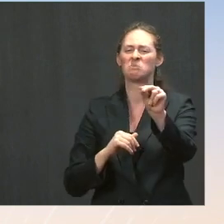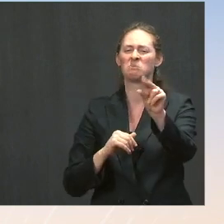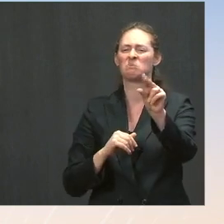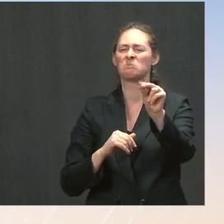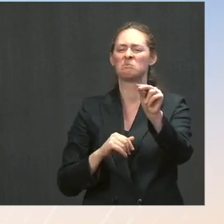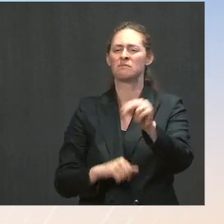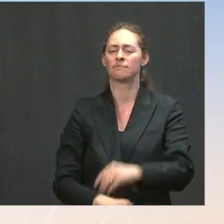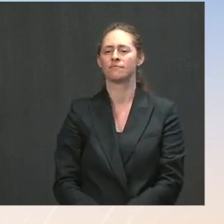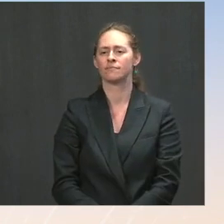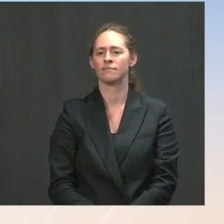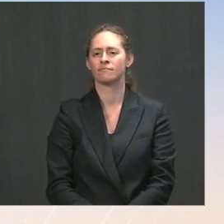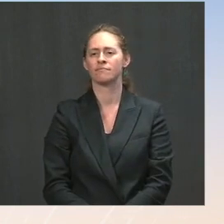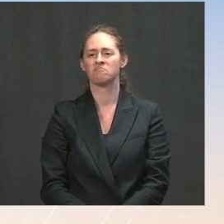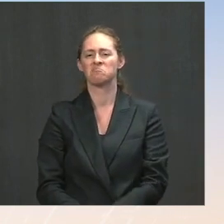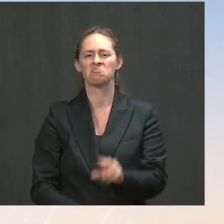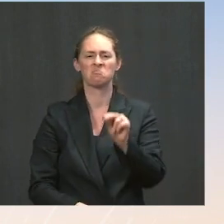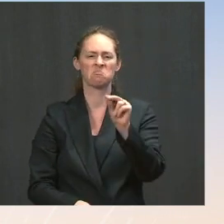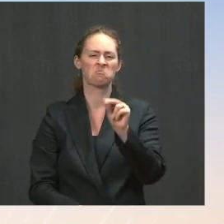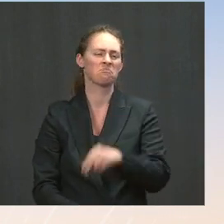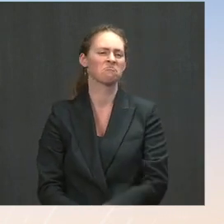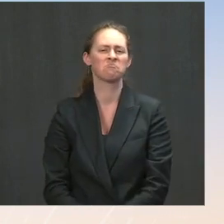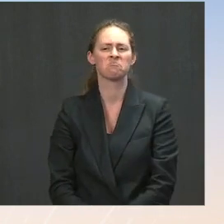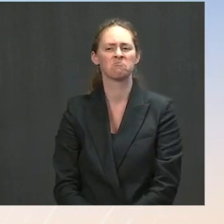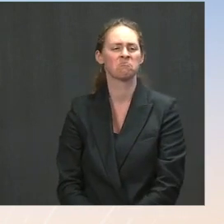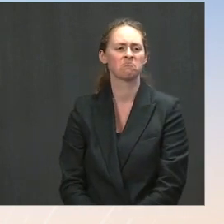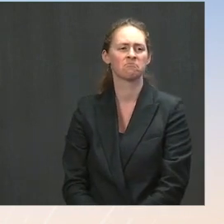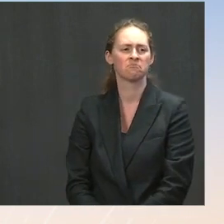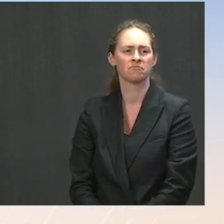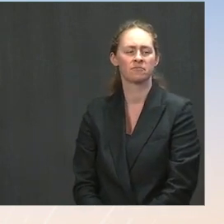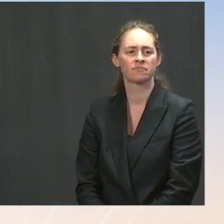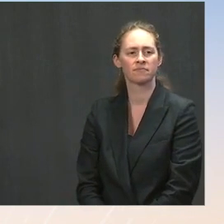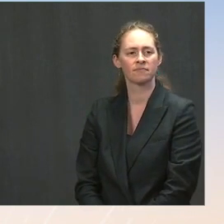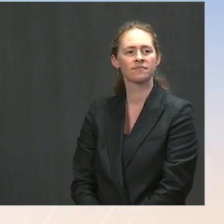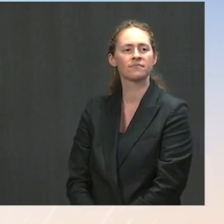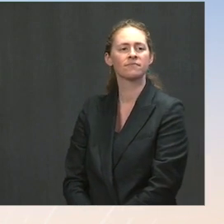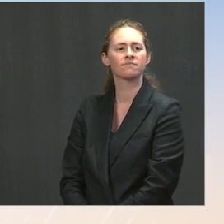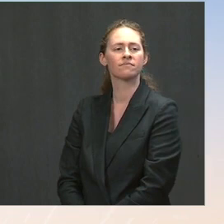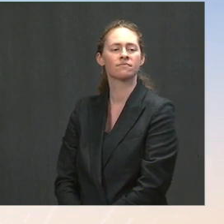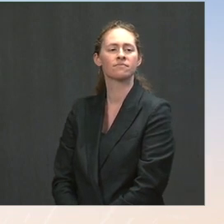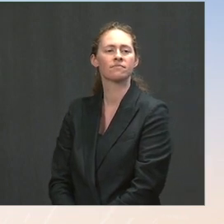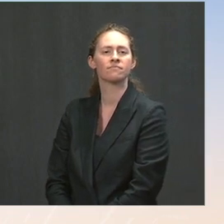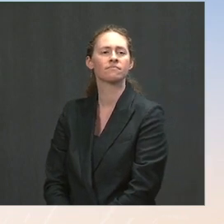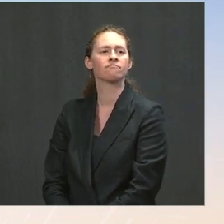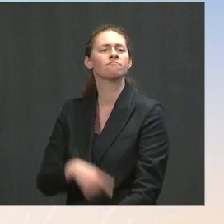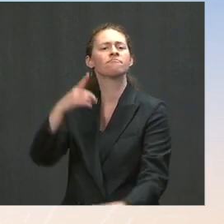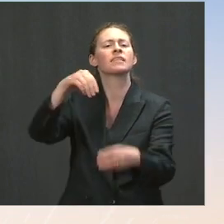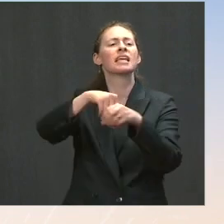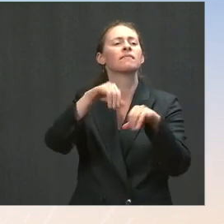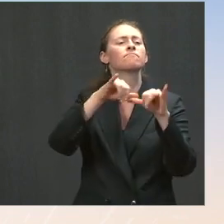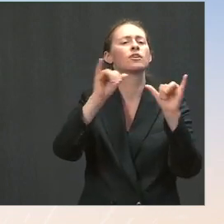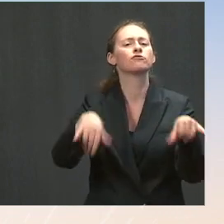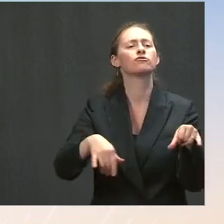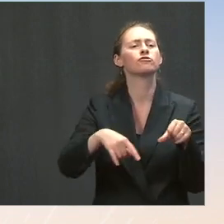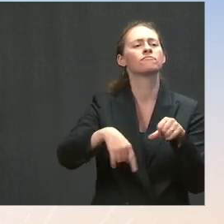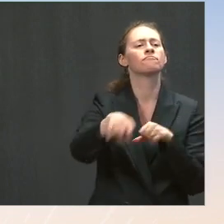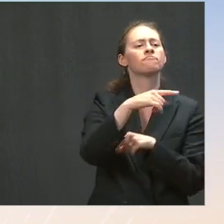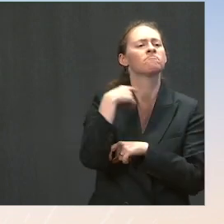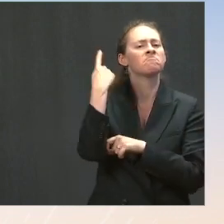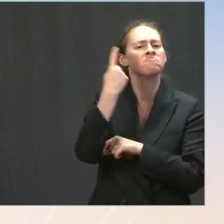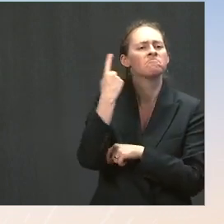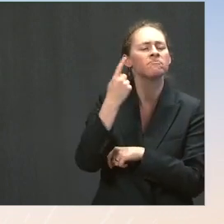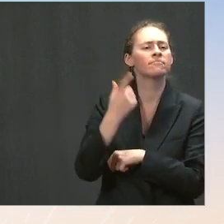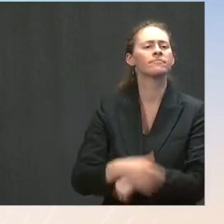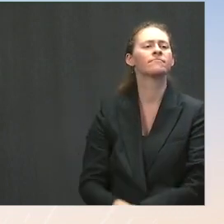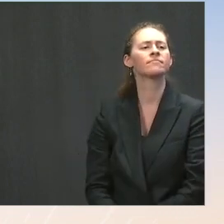not at that point yet. Just on the infrastructure talks, Yeah. The president obviously met with Senator Sinema. He's making calls on this. Does he see the end of